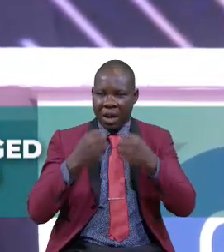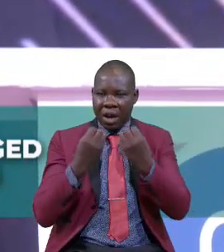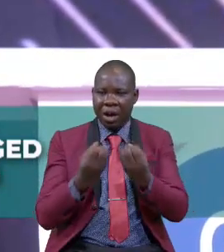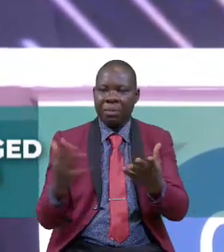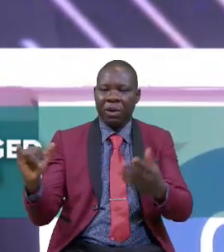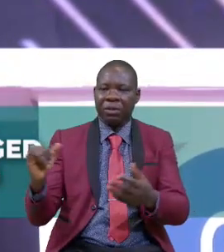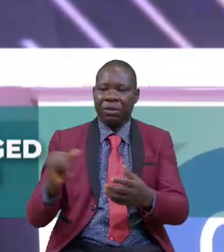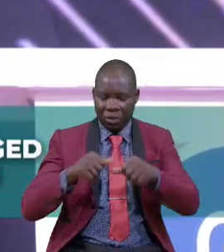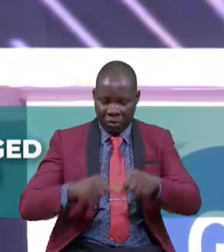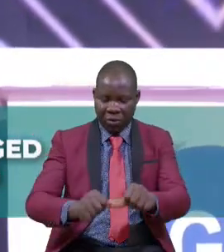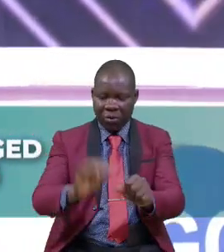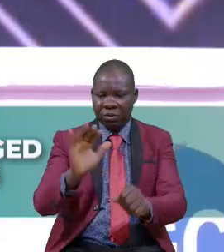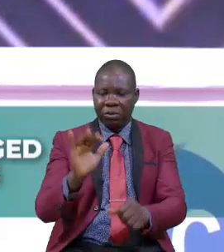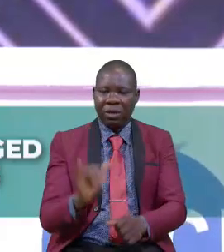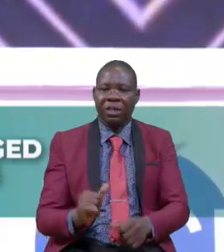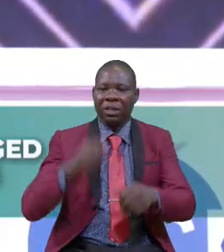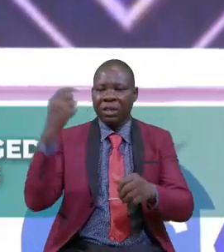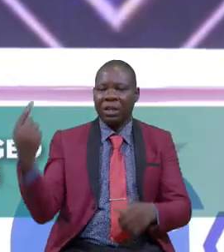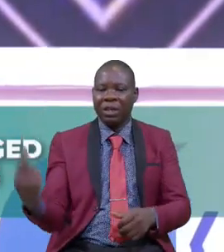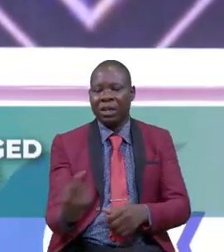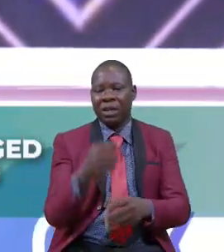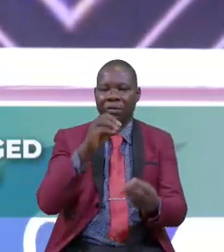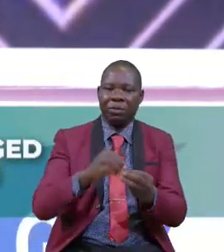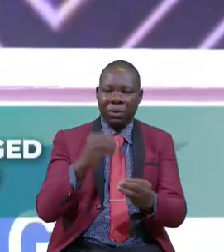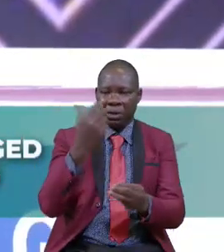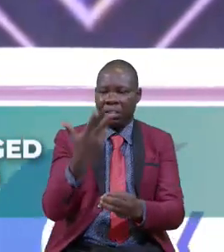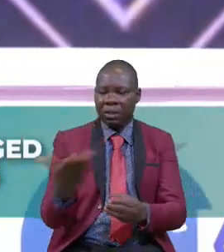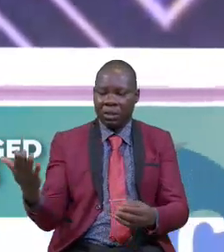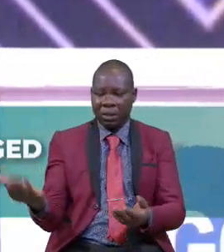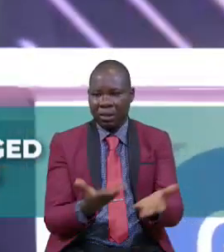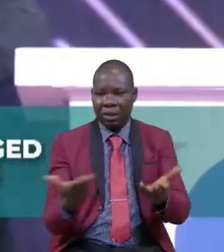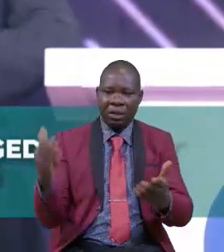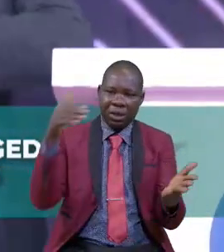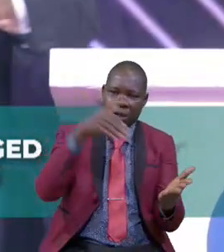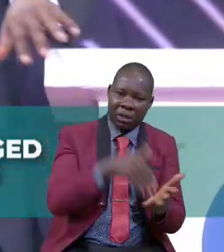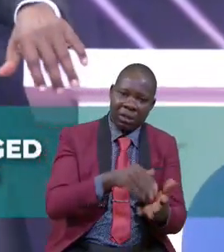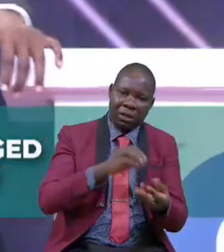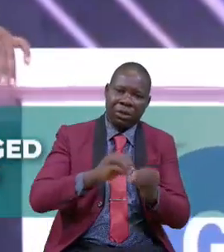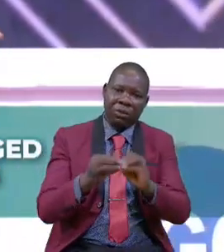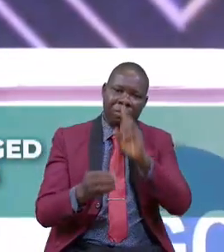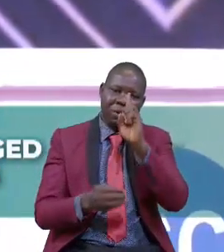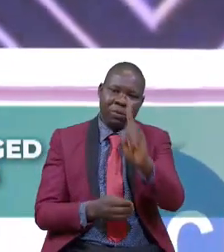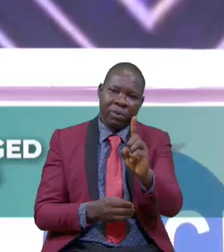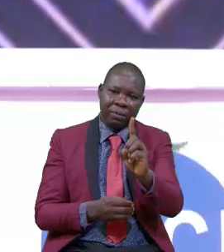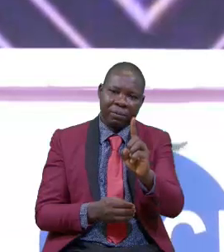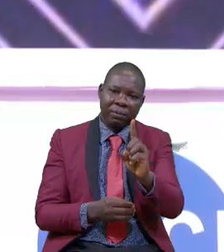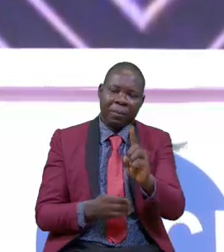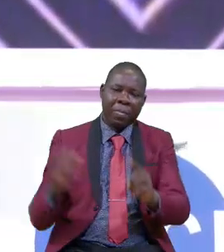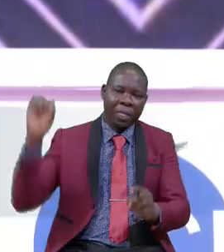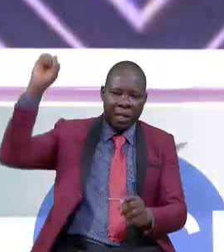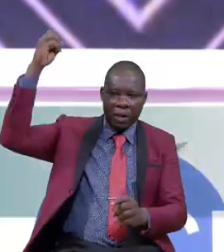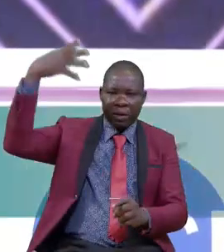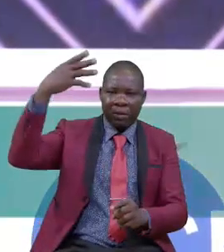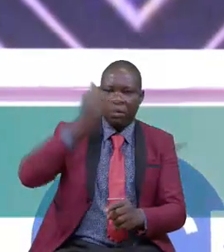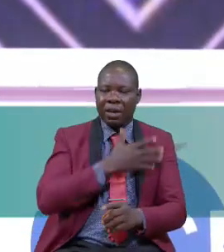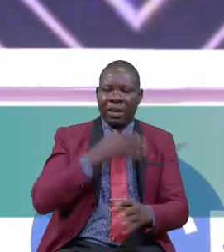evermore. We're looking at three things again. Number one, grace and faith